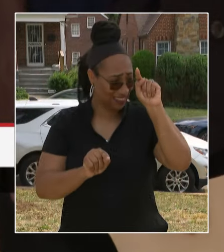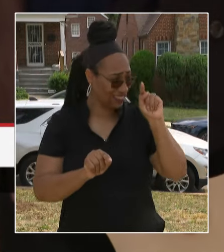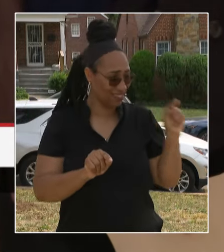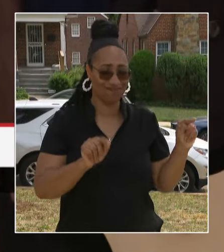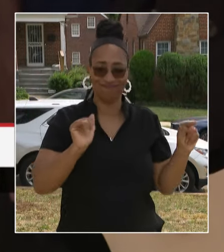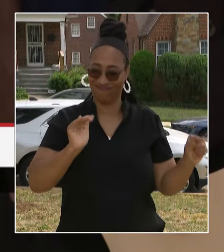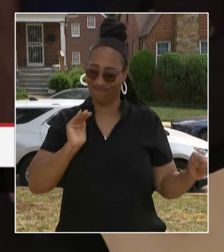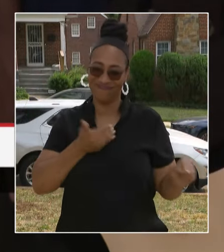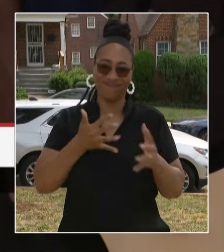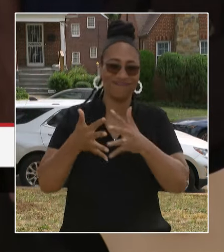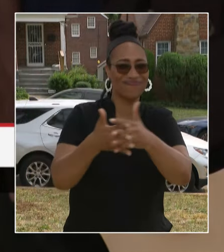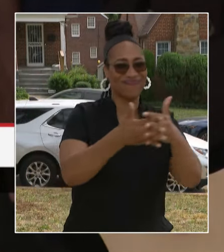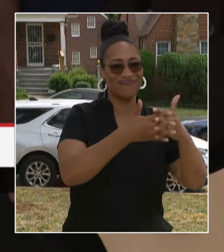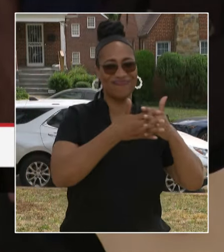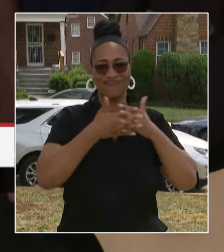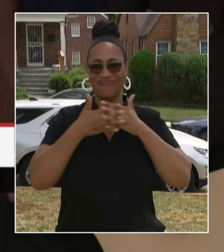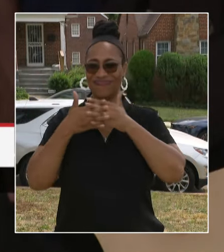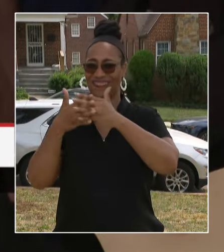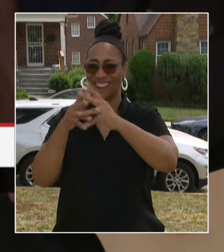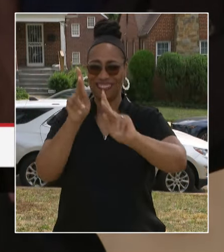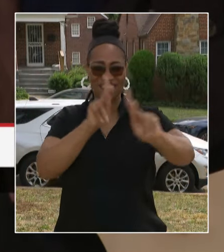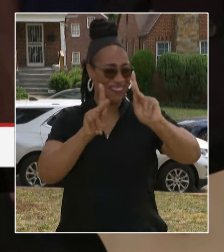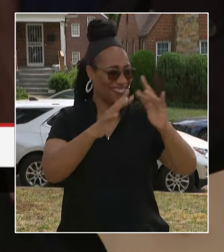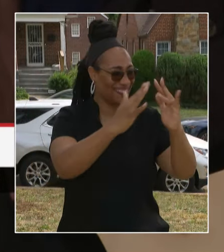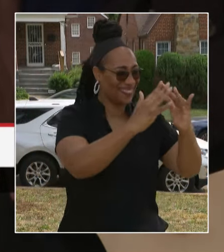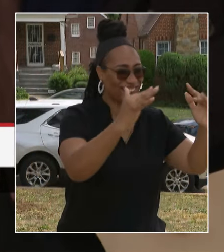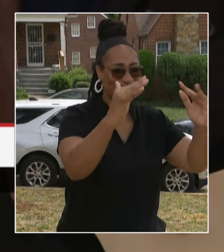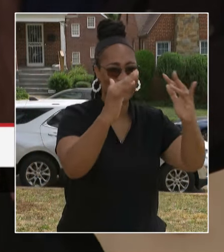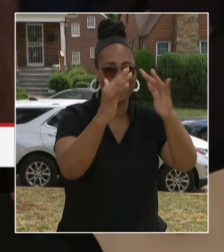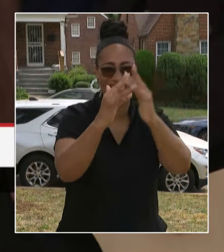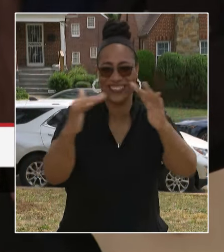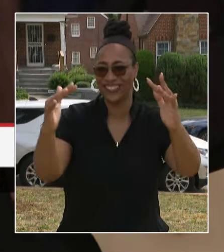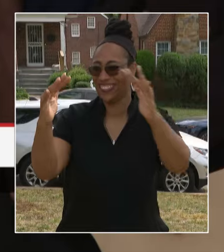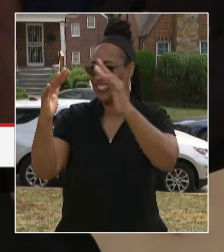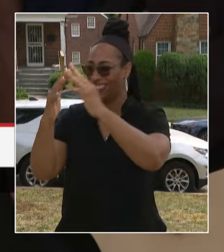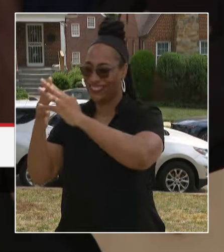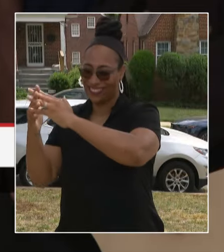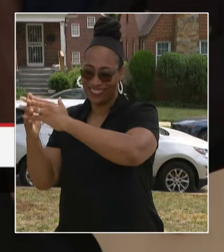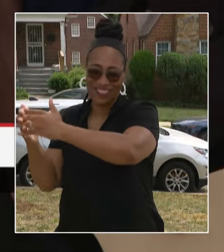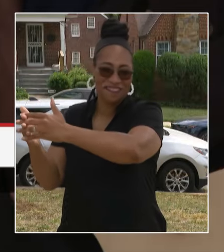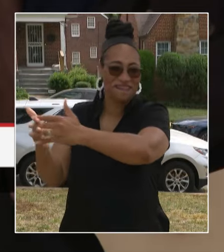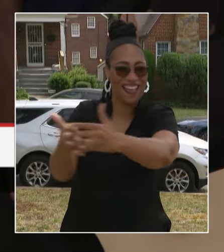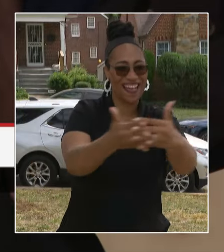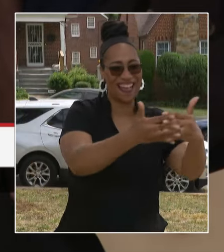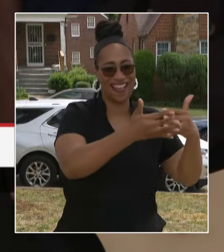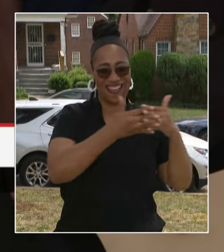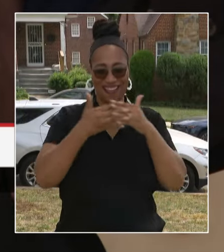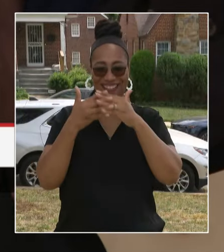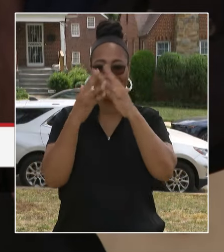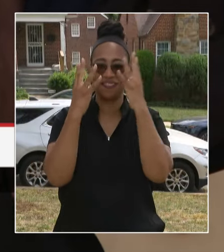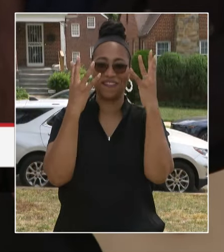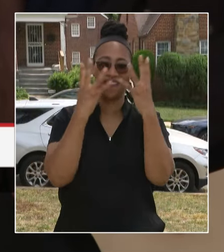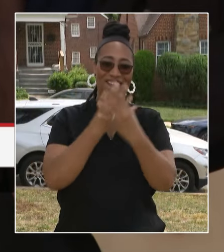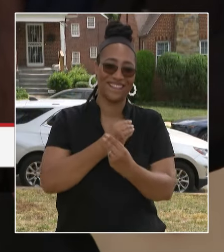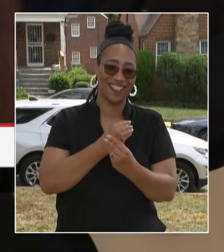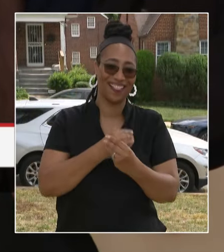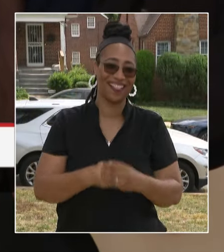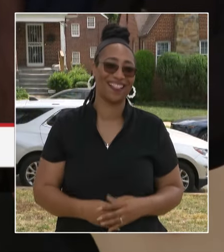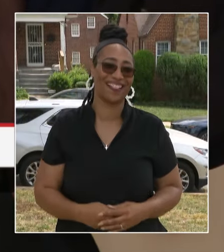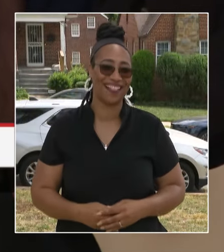and dutiful, will emerge battered but beautiful. When day comes, we step out of the shade, aflame and